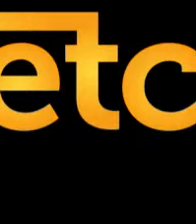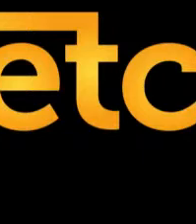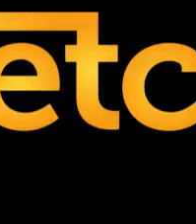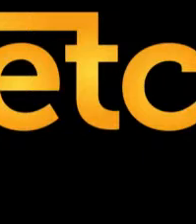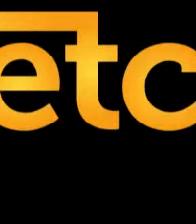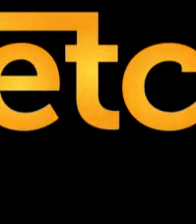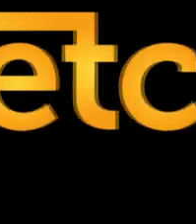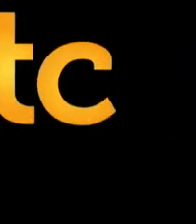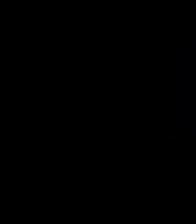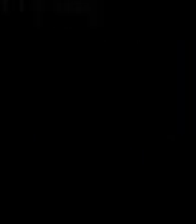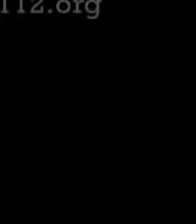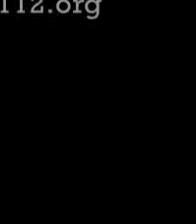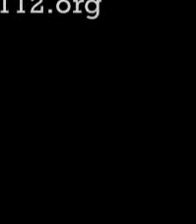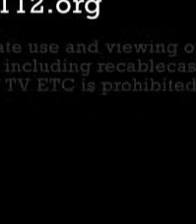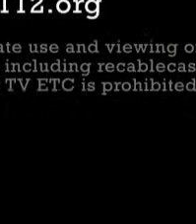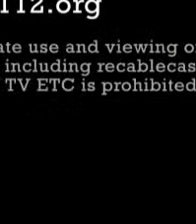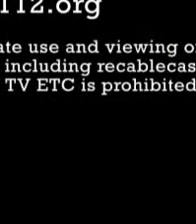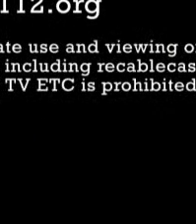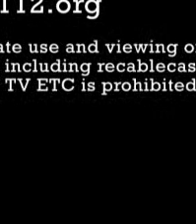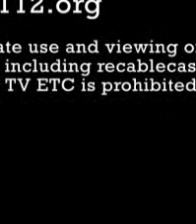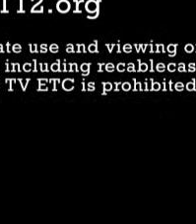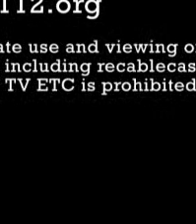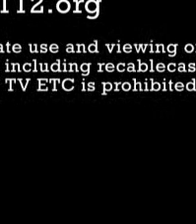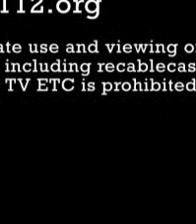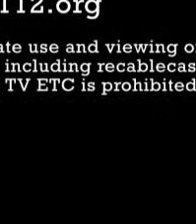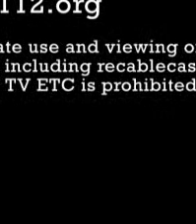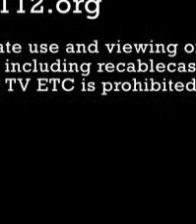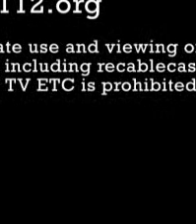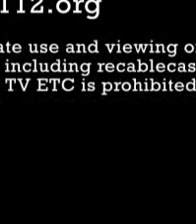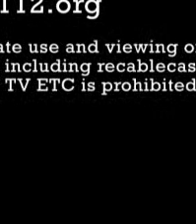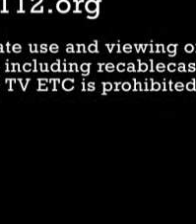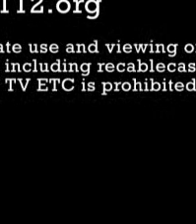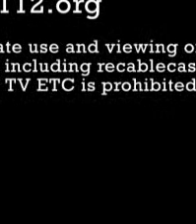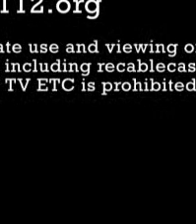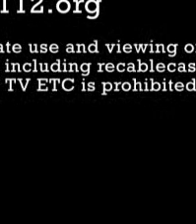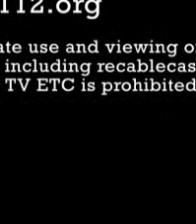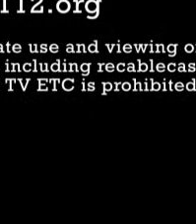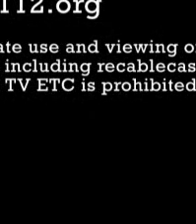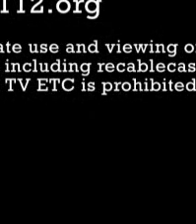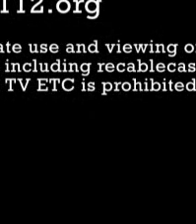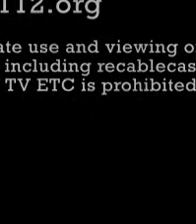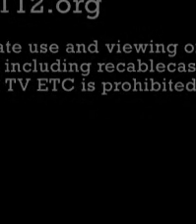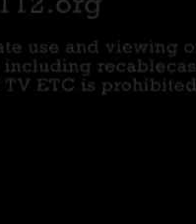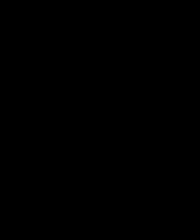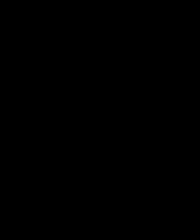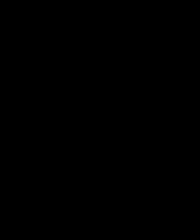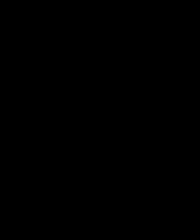Tonight is my appraisal, 'cause I'm a hooker selling.